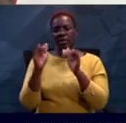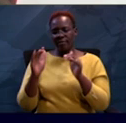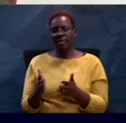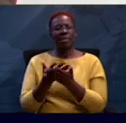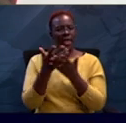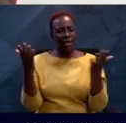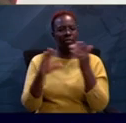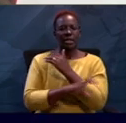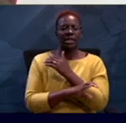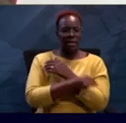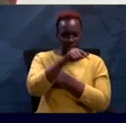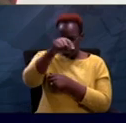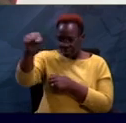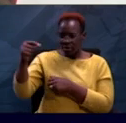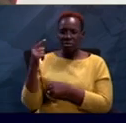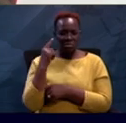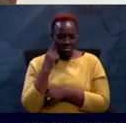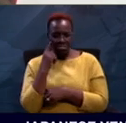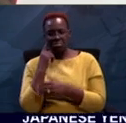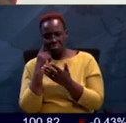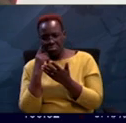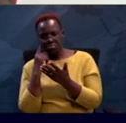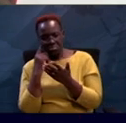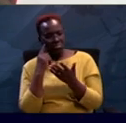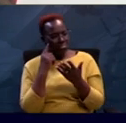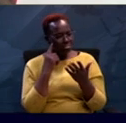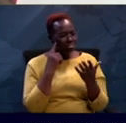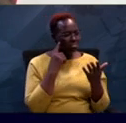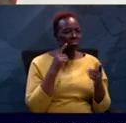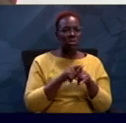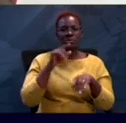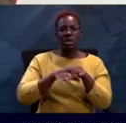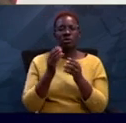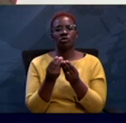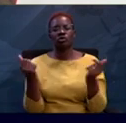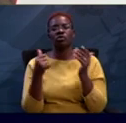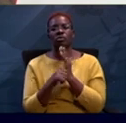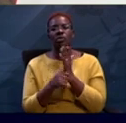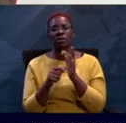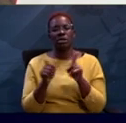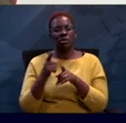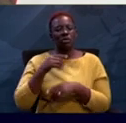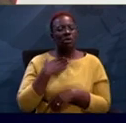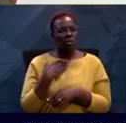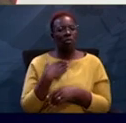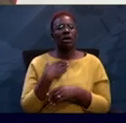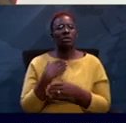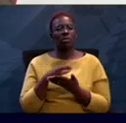country to hear their grievances and to find out the actual solution to this problem. We want a